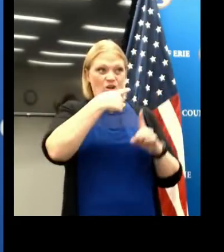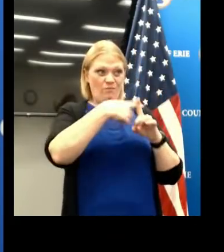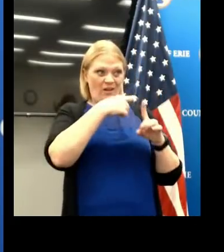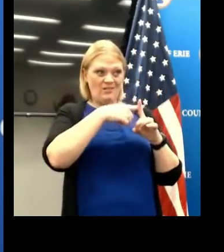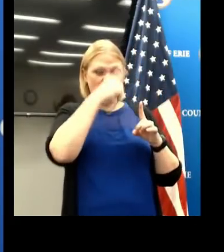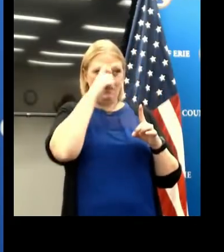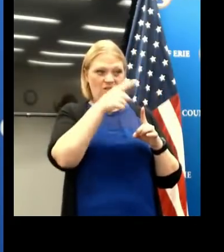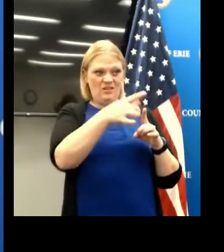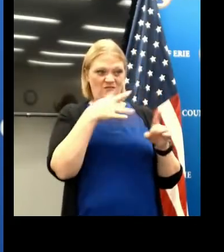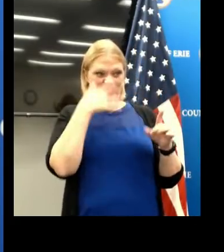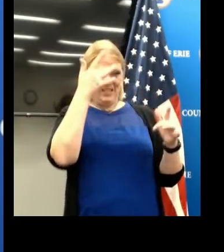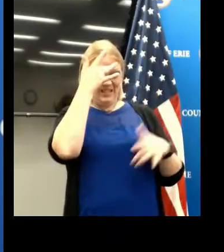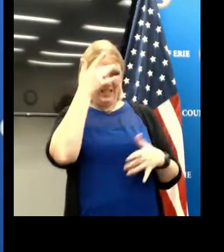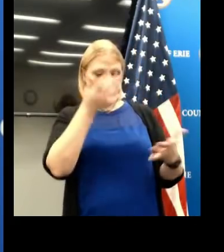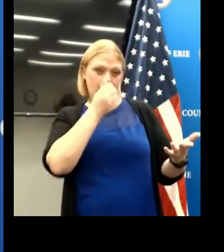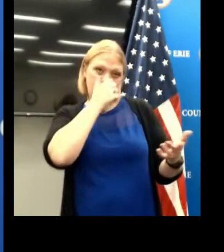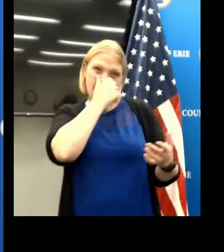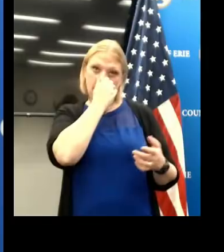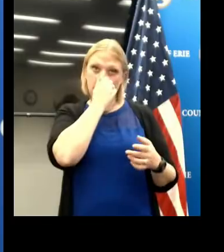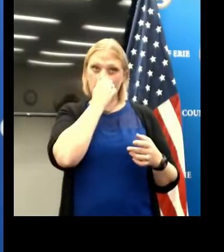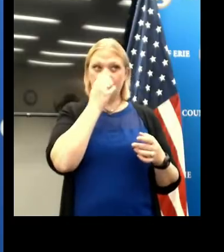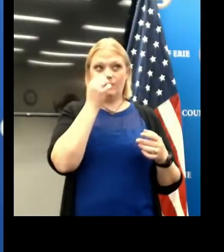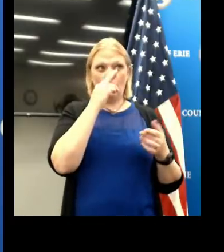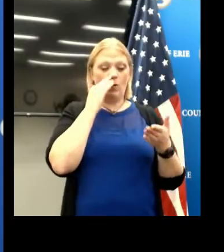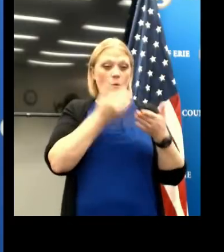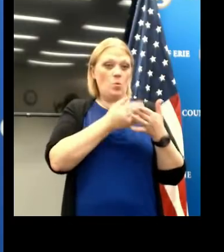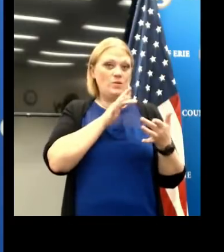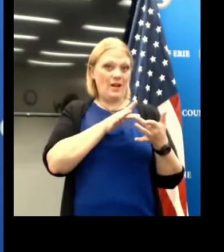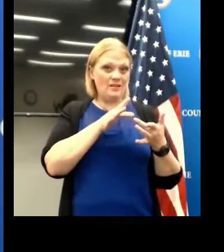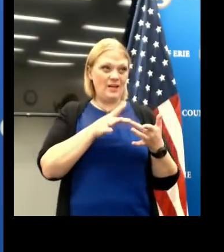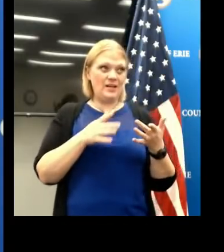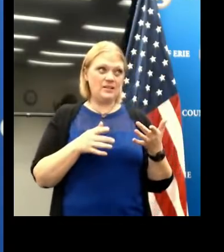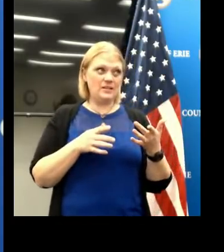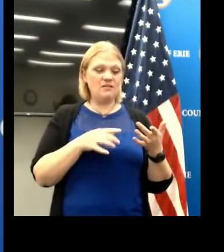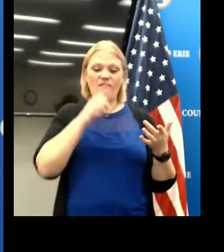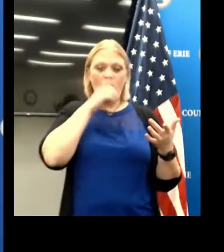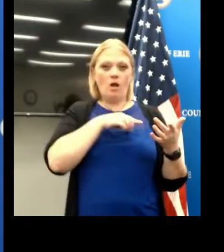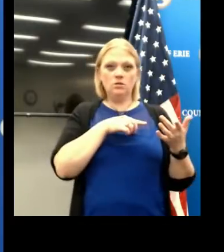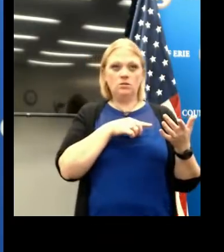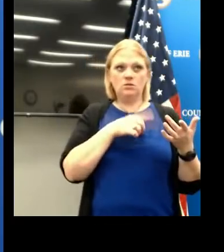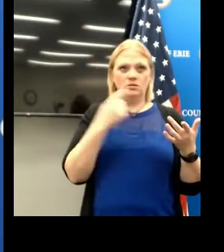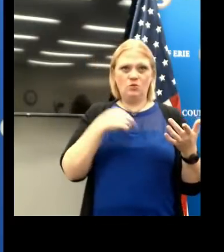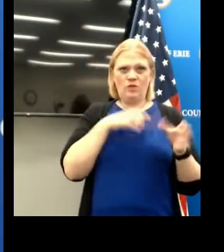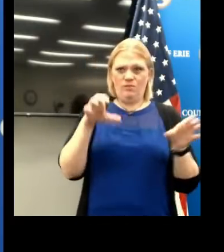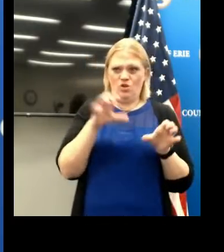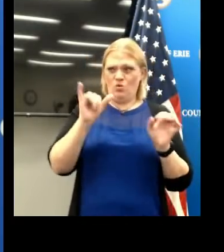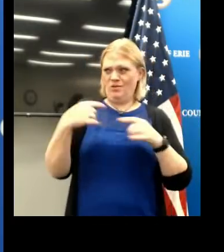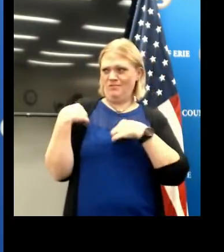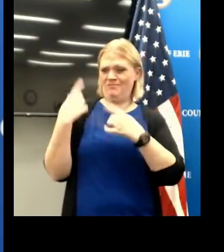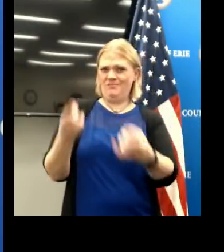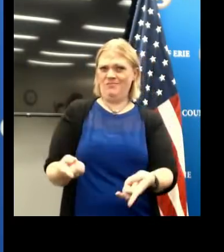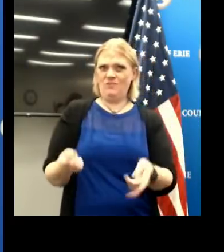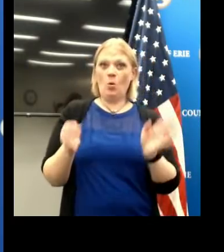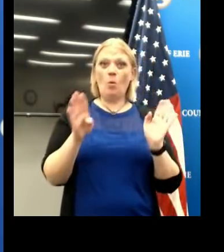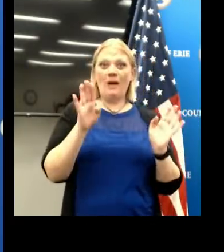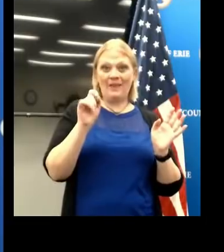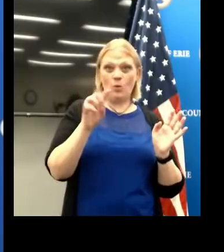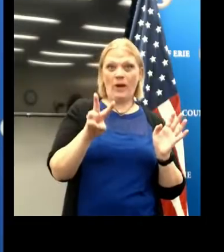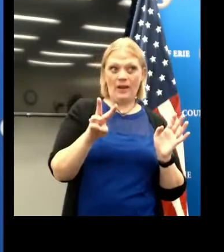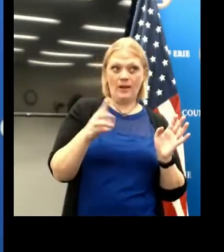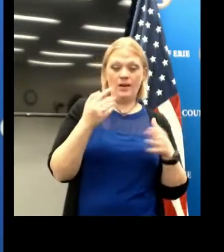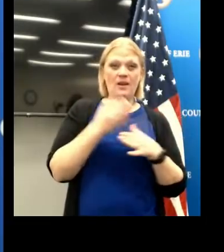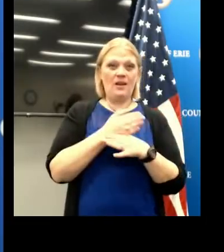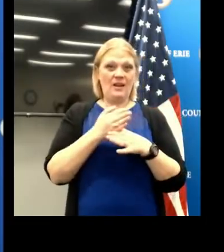that are symptomatic or those that are close contacts is false, because that's what we've been doing all along. And oh, by the way, we've been